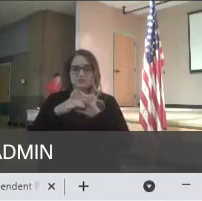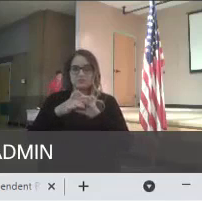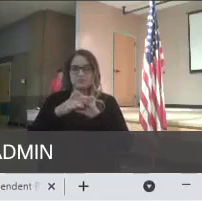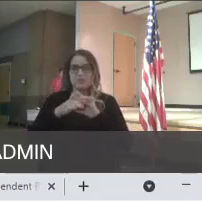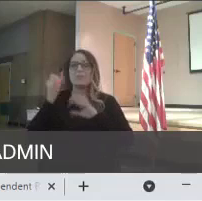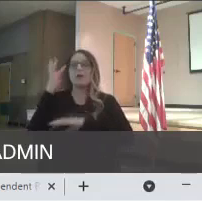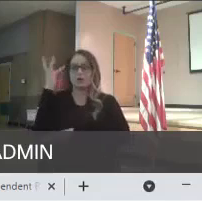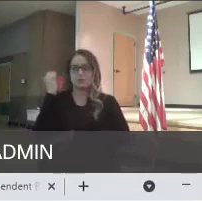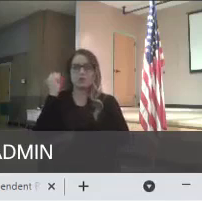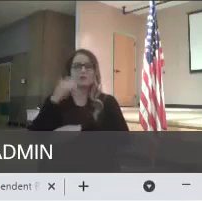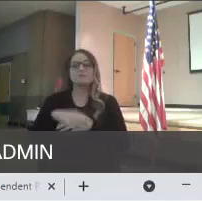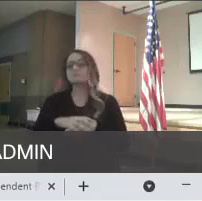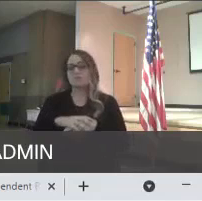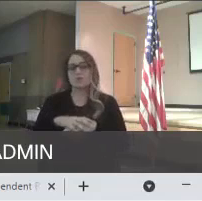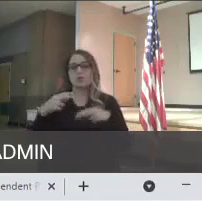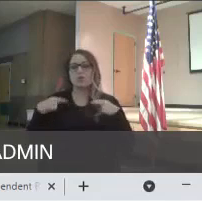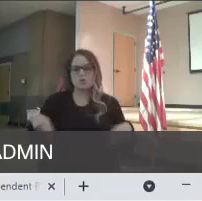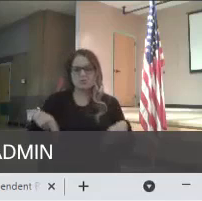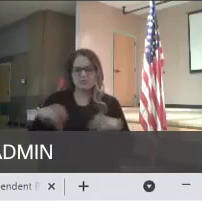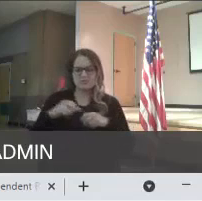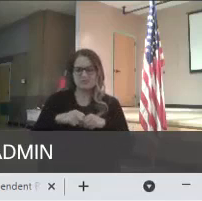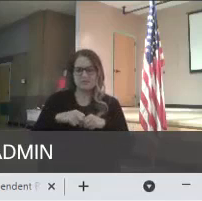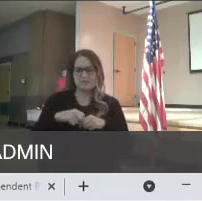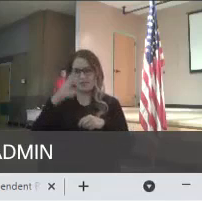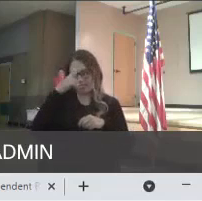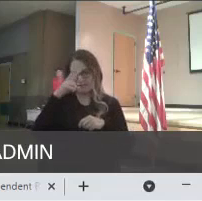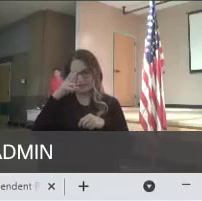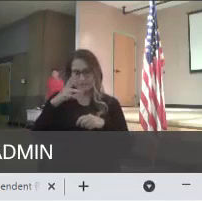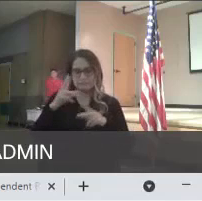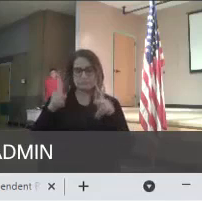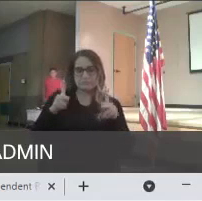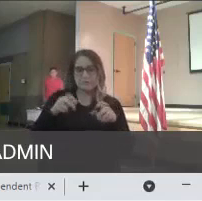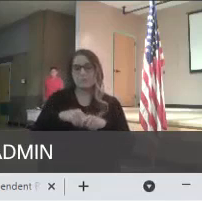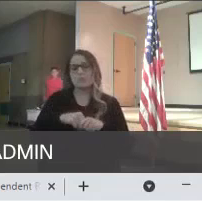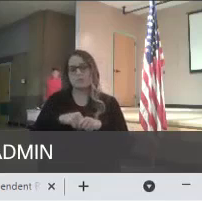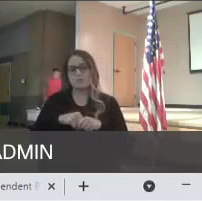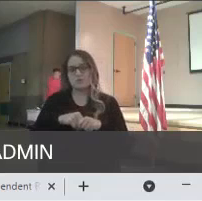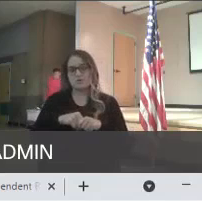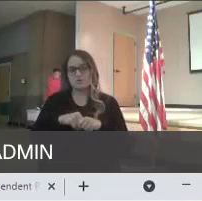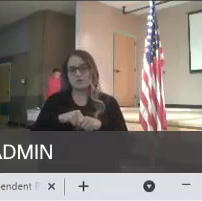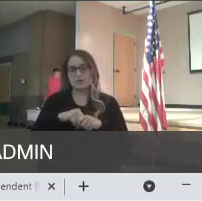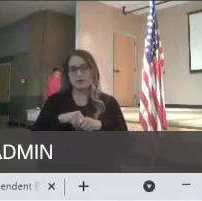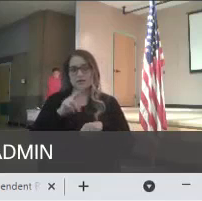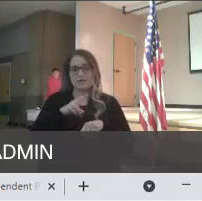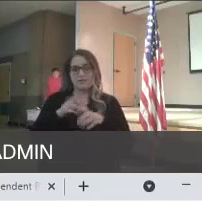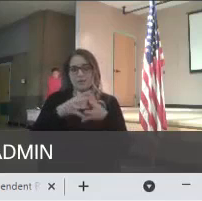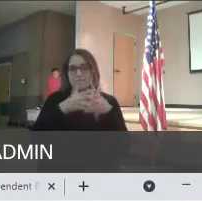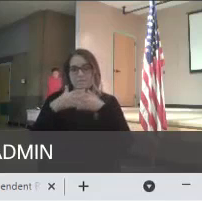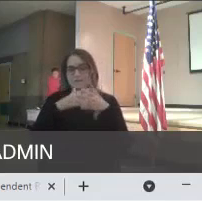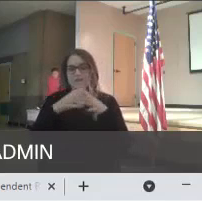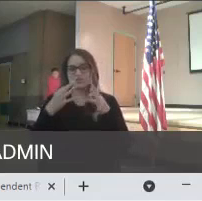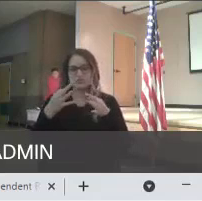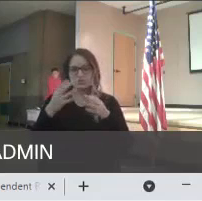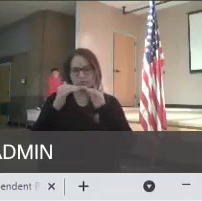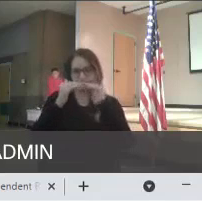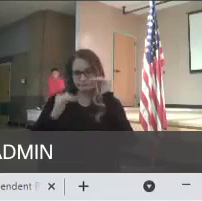any, human residents. Latinos and Native Americans in this geographical area that I've described are minorities